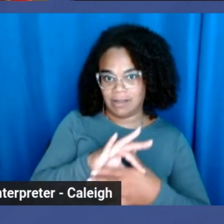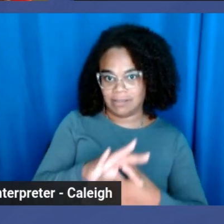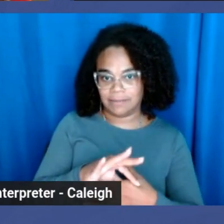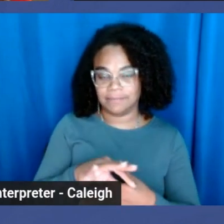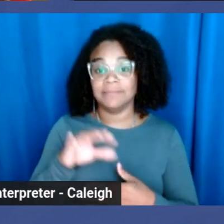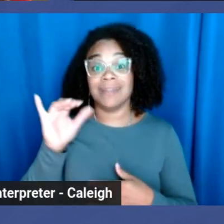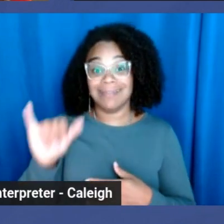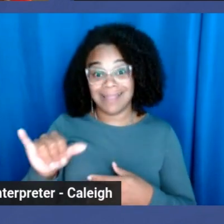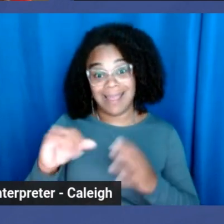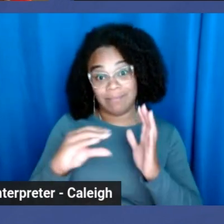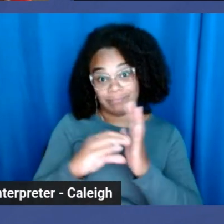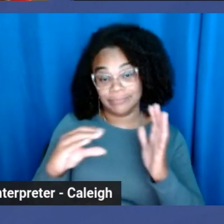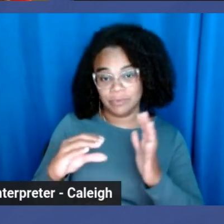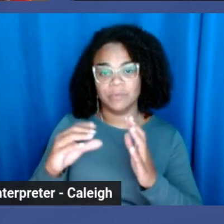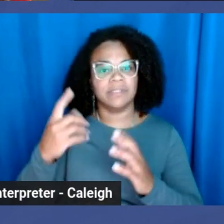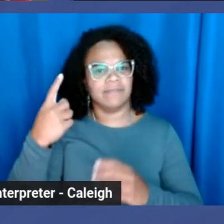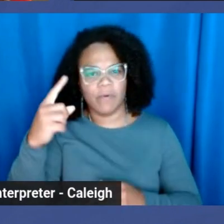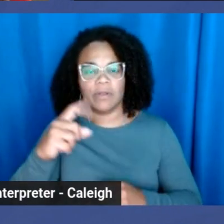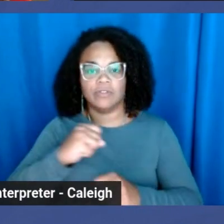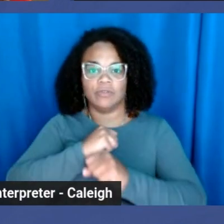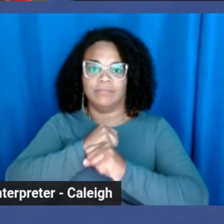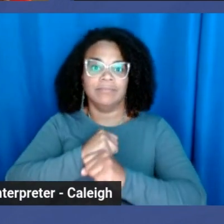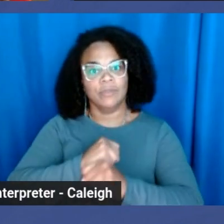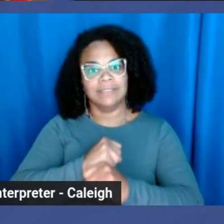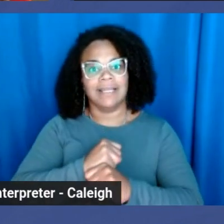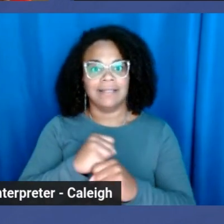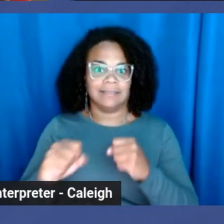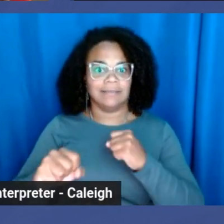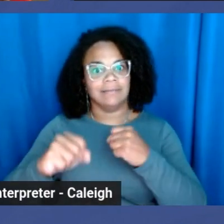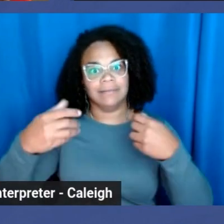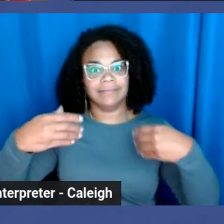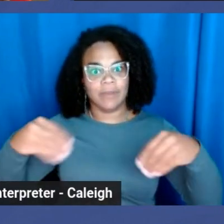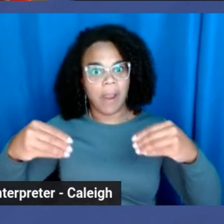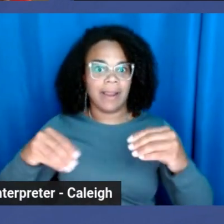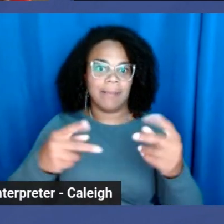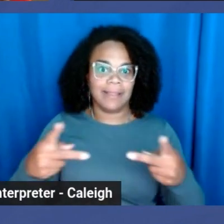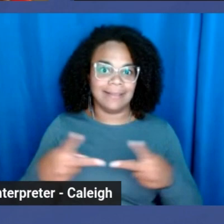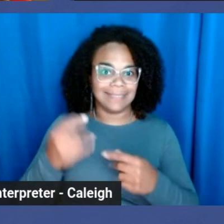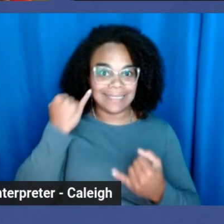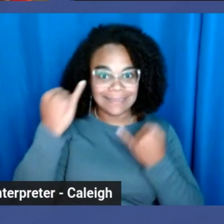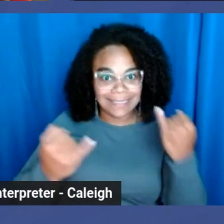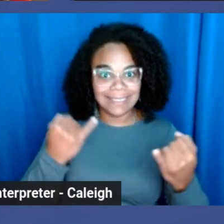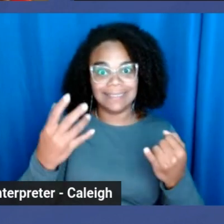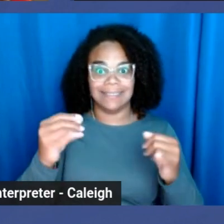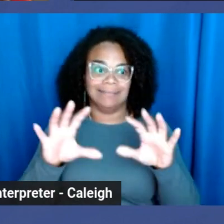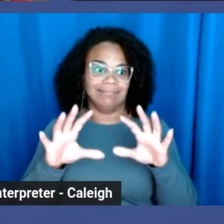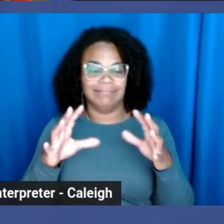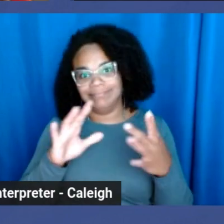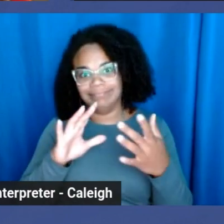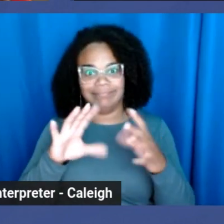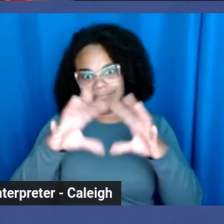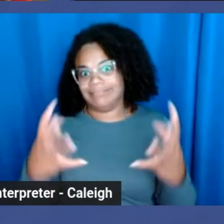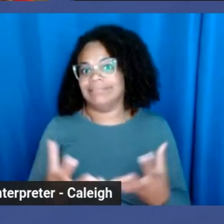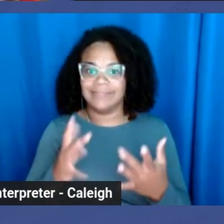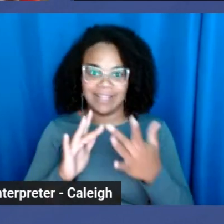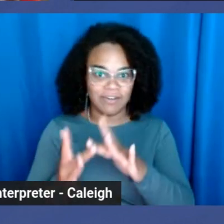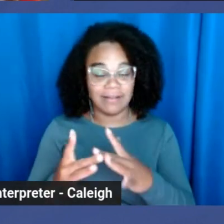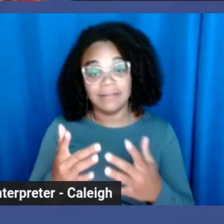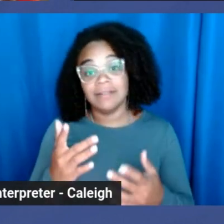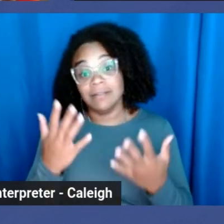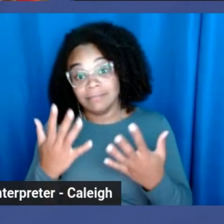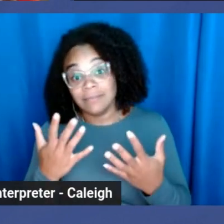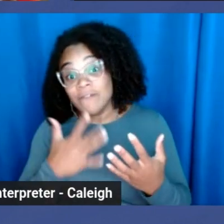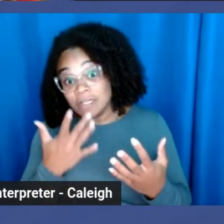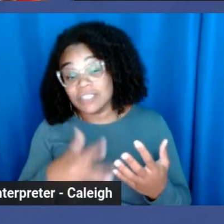to protect the marketplace of ideas and the robust growth of the internet. Fortunately, the ACLU and